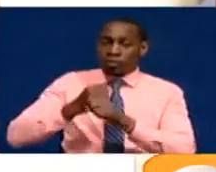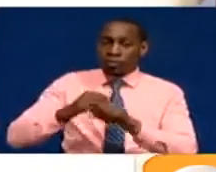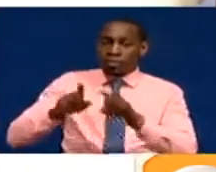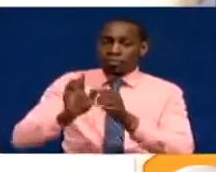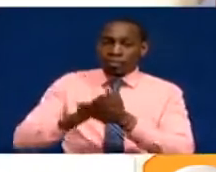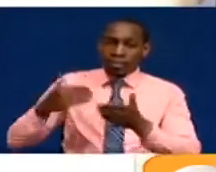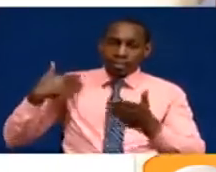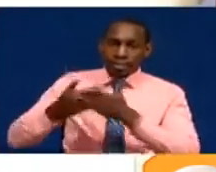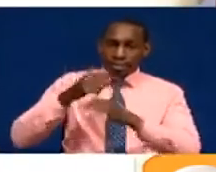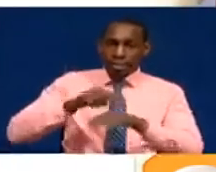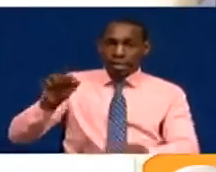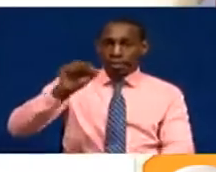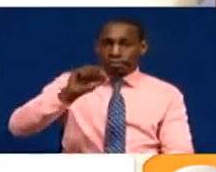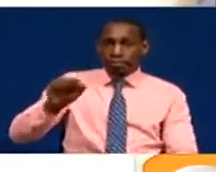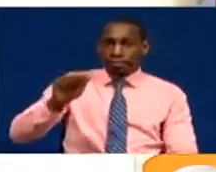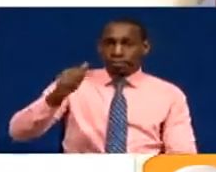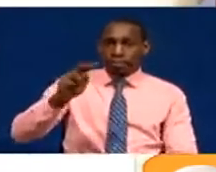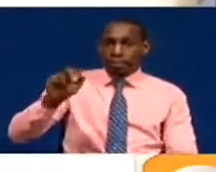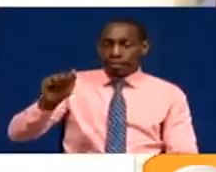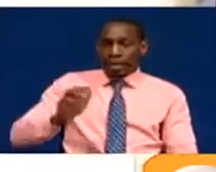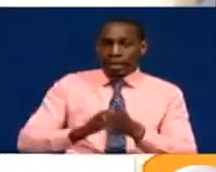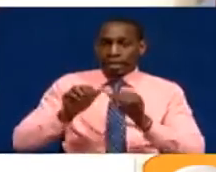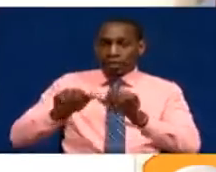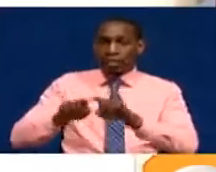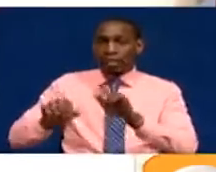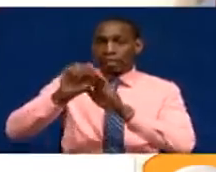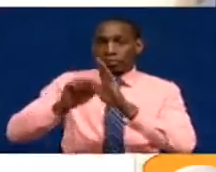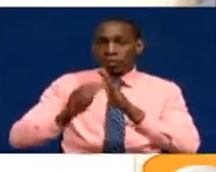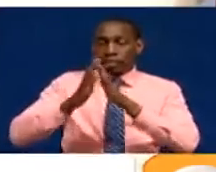Sagana. He is now doing it from State House. It's a shame,